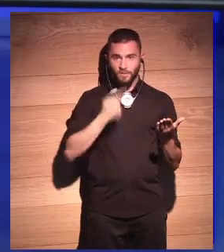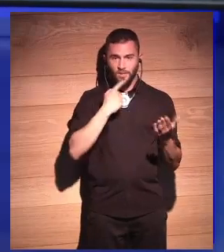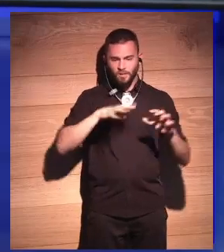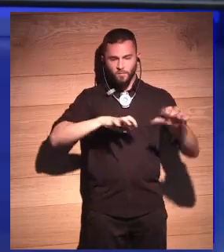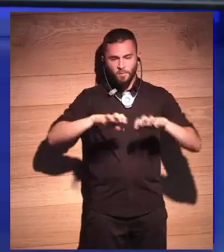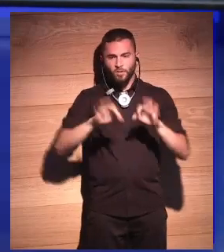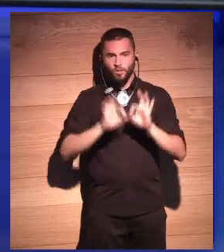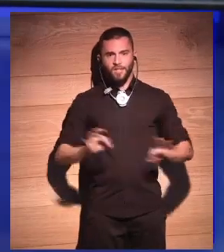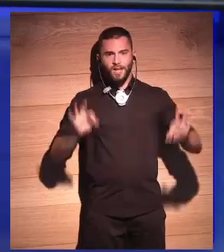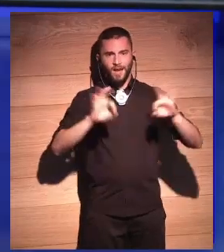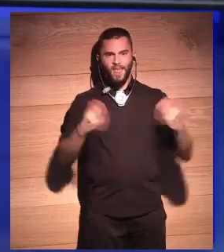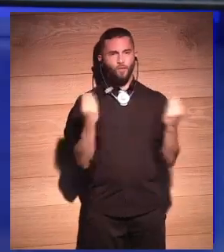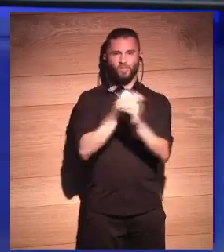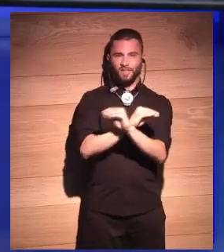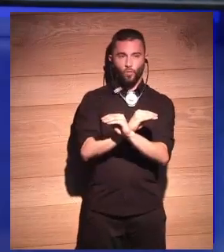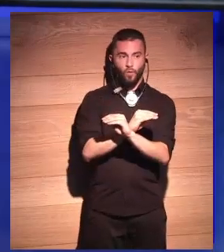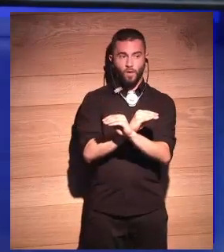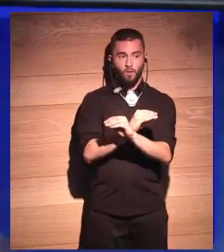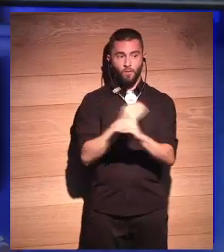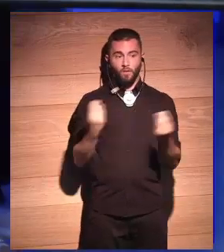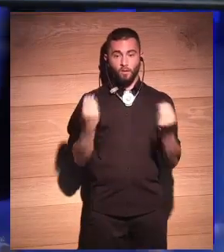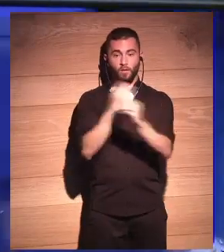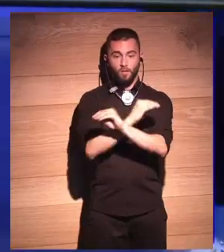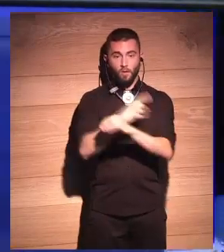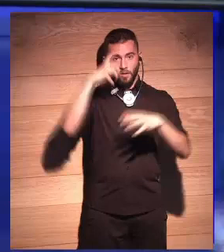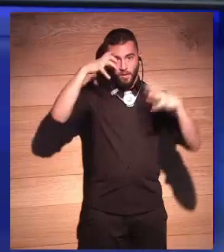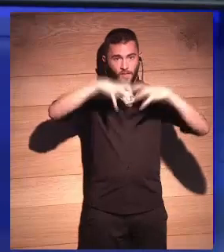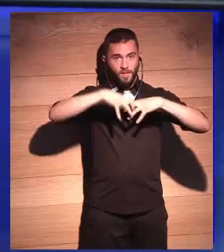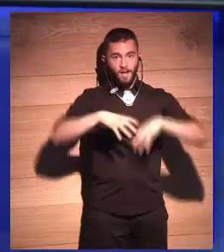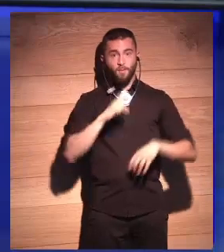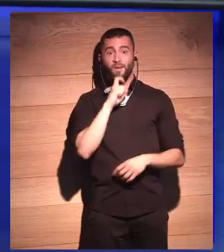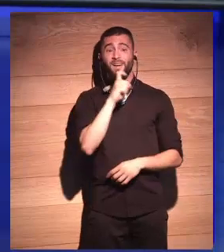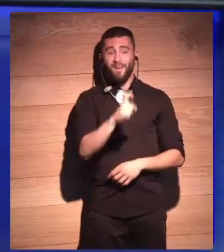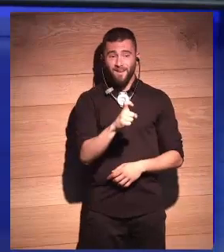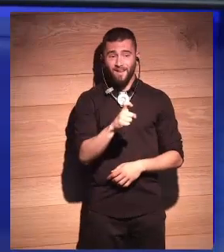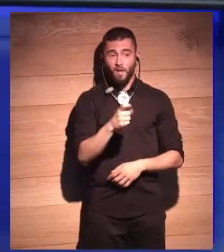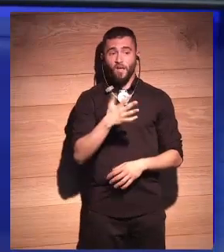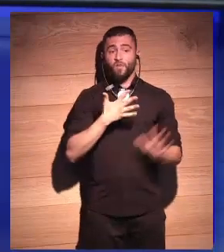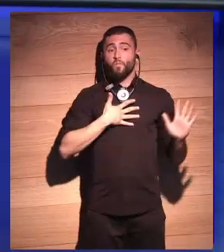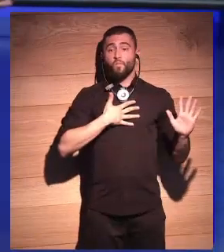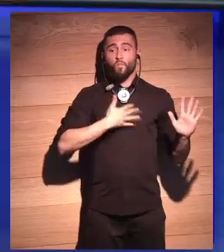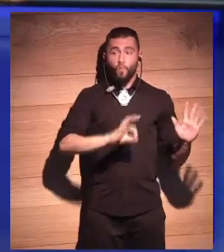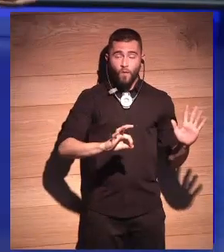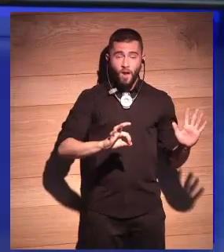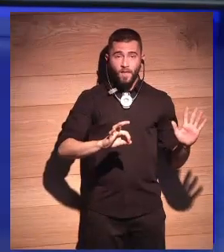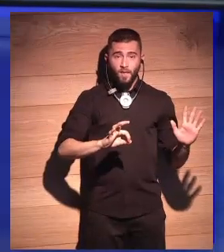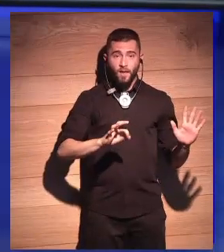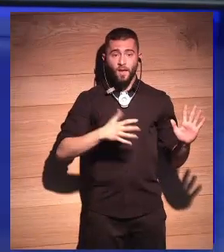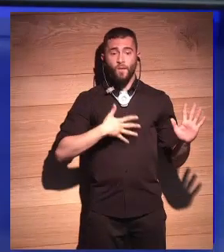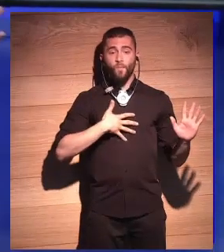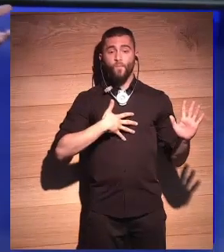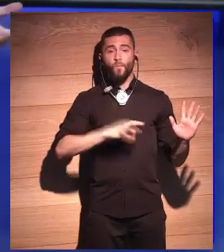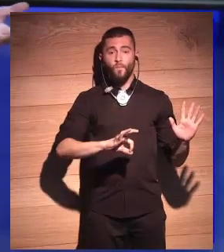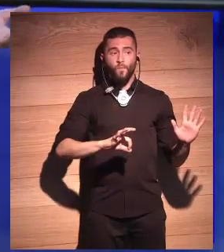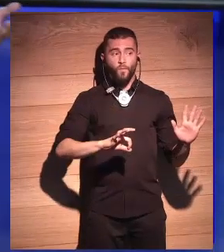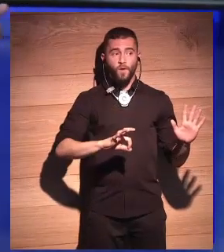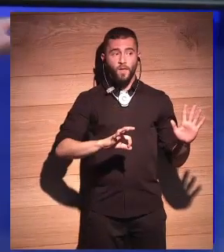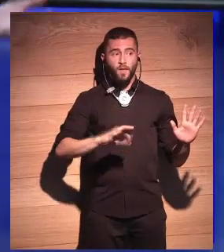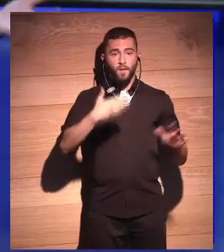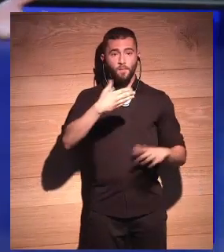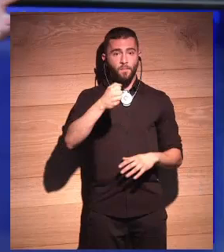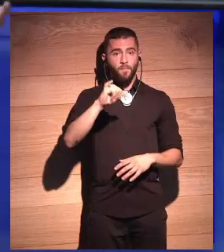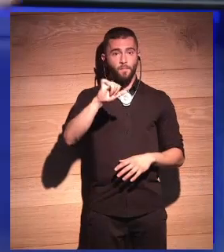The disagreement tells your brain that you've probably eaten bad berries, and you should probably throw them up because you're hallucinating,